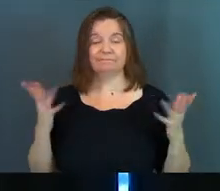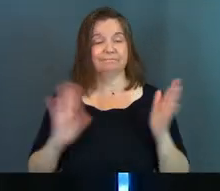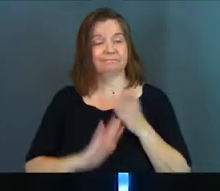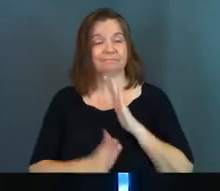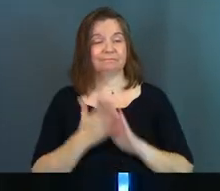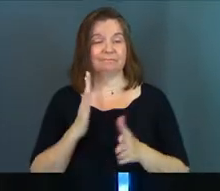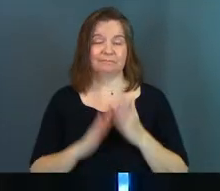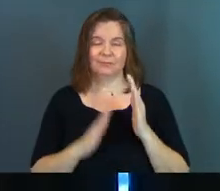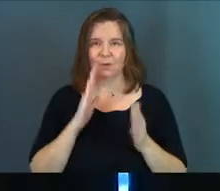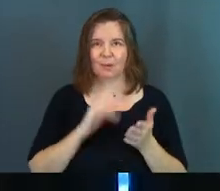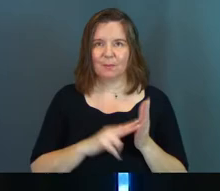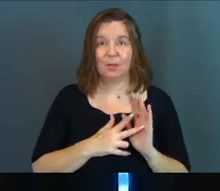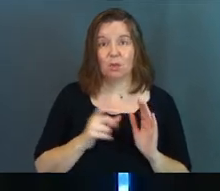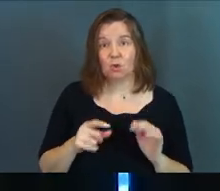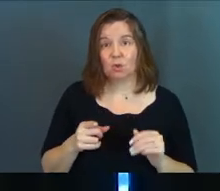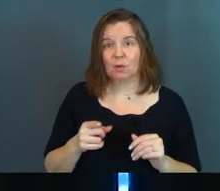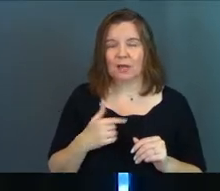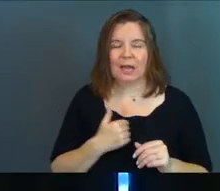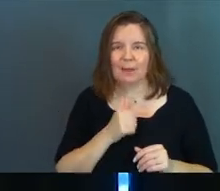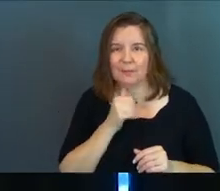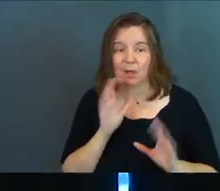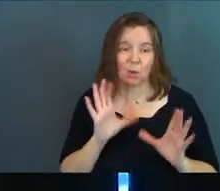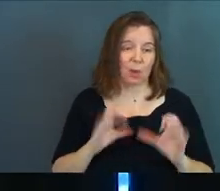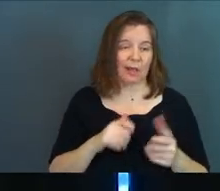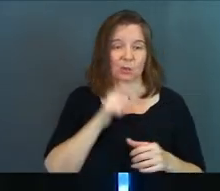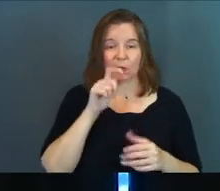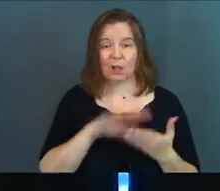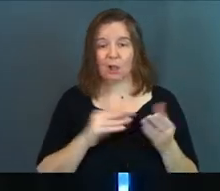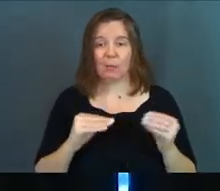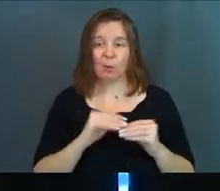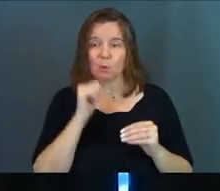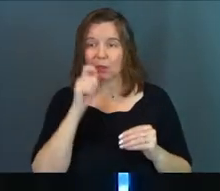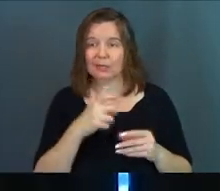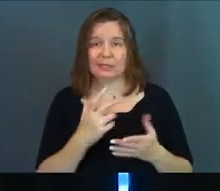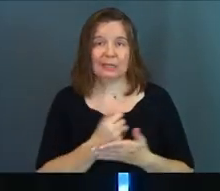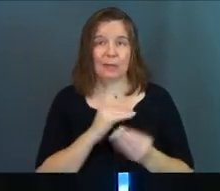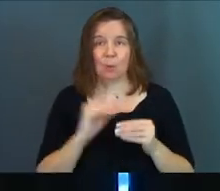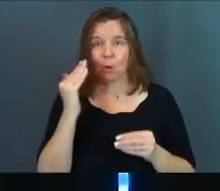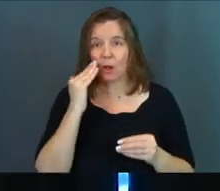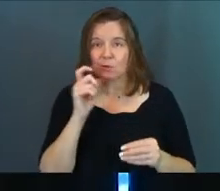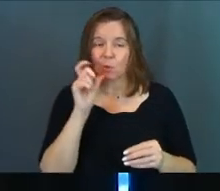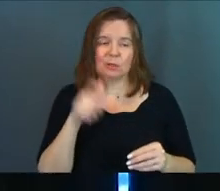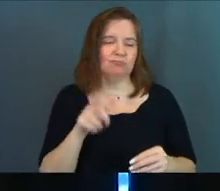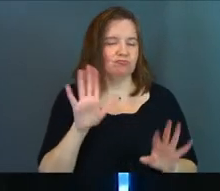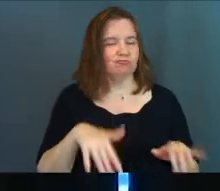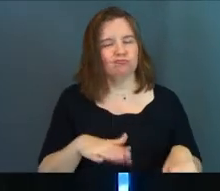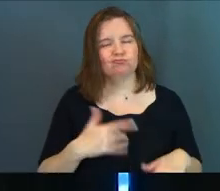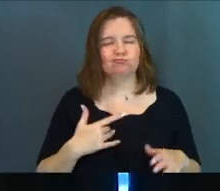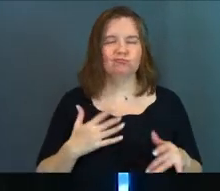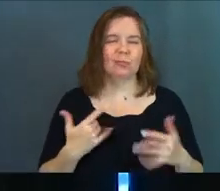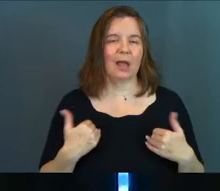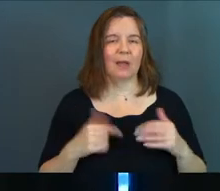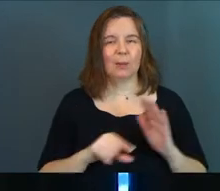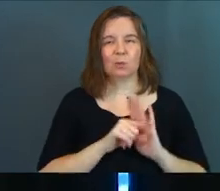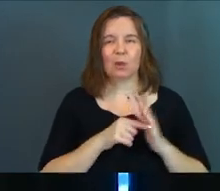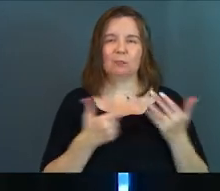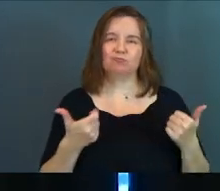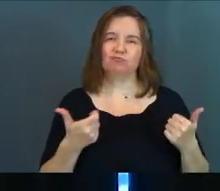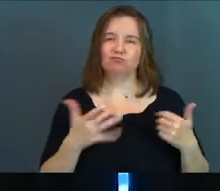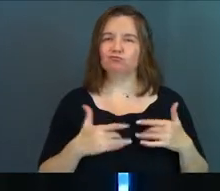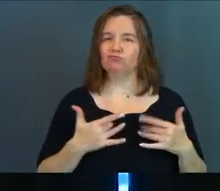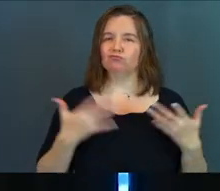it. You know what I mean? Like you can just, I'm not going to go to class. I don't need to learn more. I don't need to gain more knowledge. I can just skip it out. I've got my grades. I've got it all. I'm